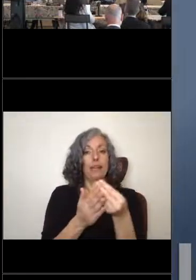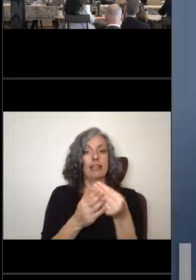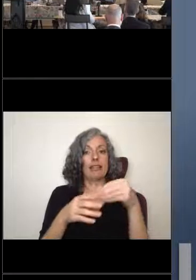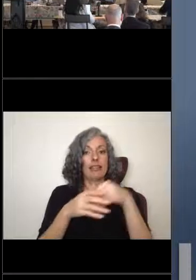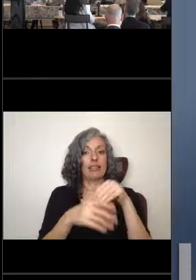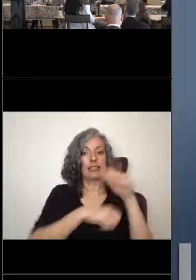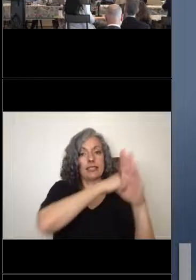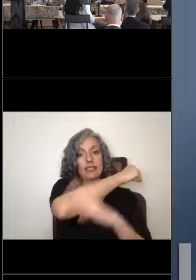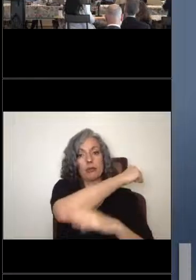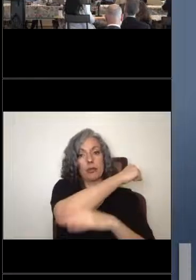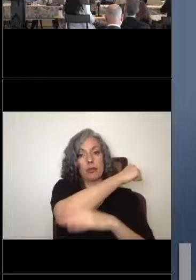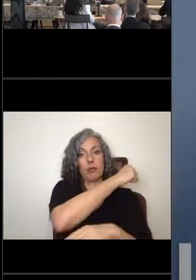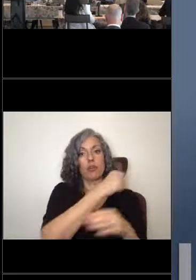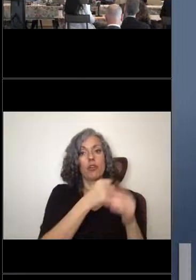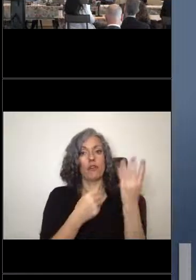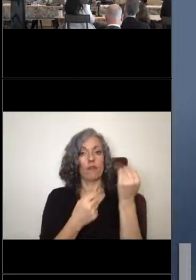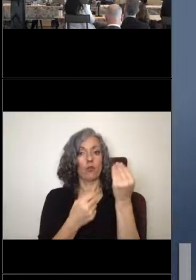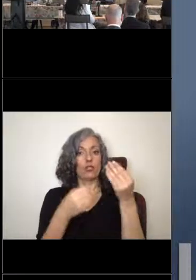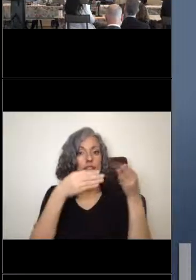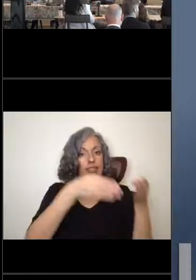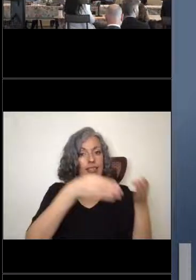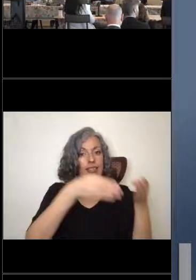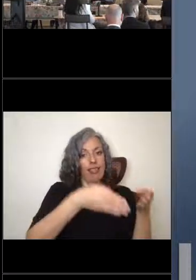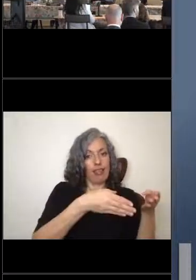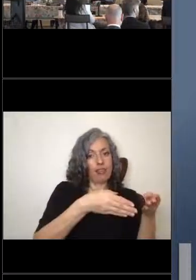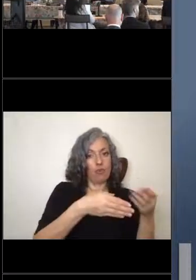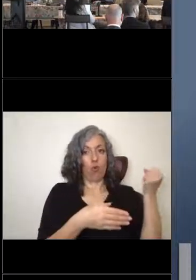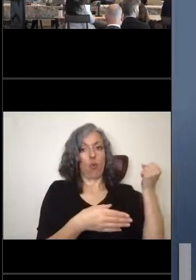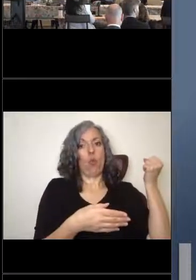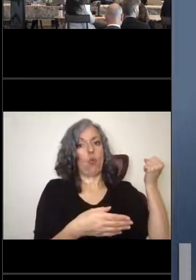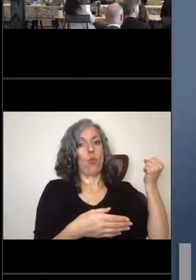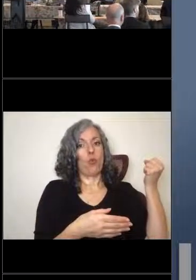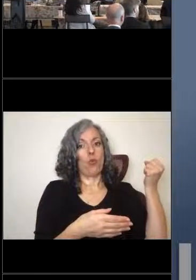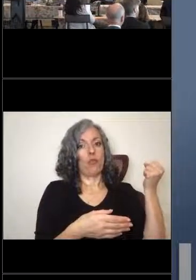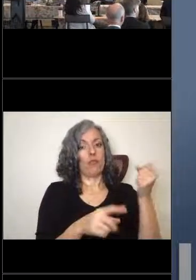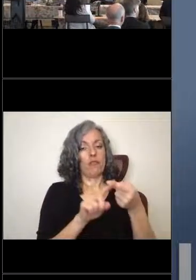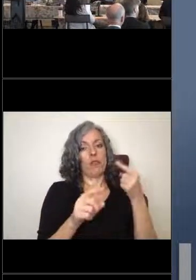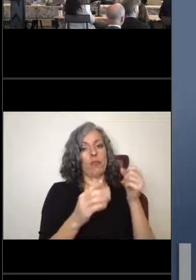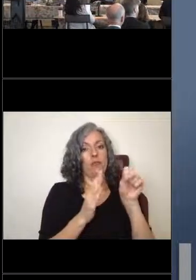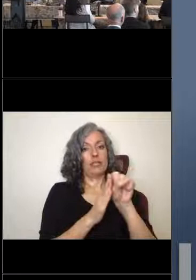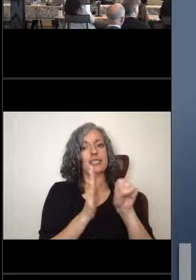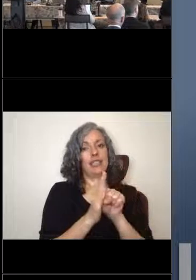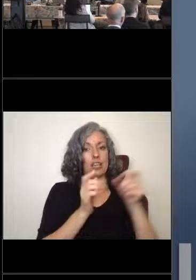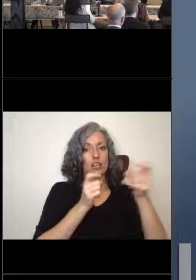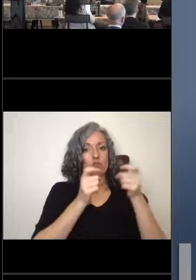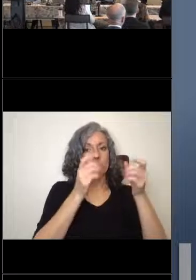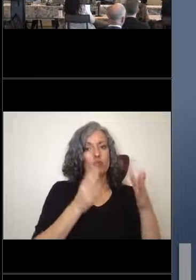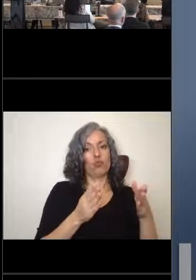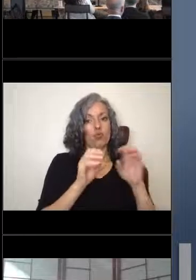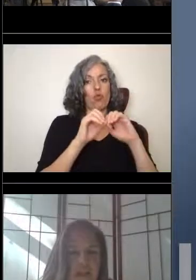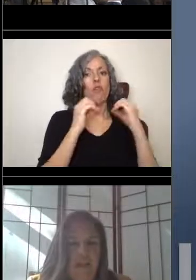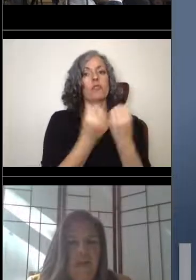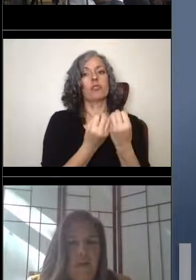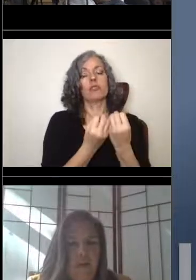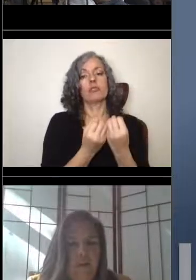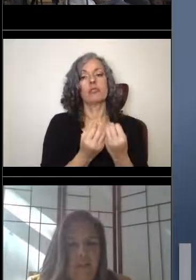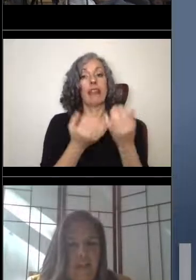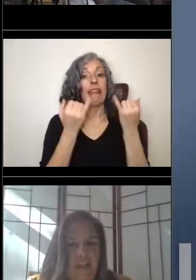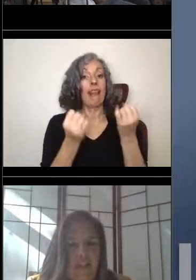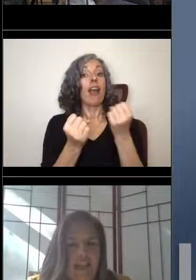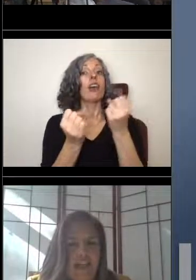14 cities had their funds withheld and held back by the State Controller's Office. Commission staff has now confirmed that